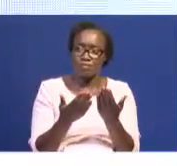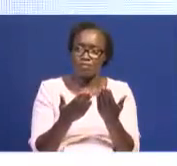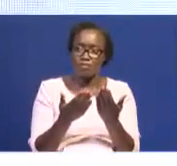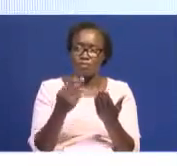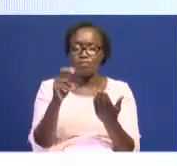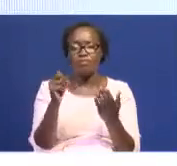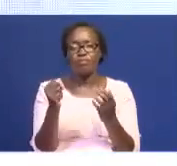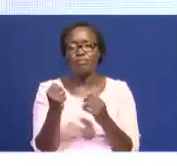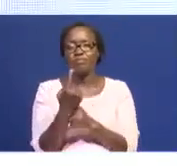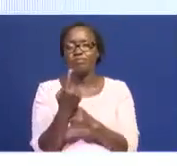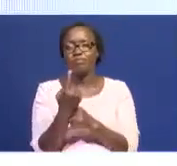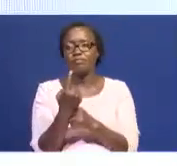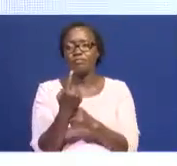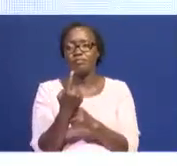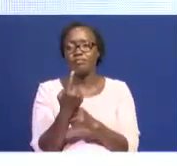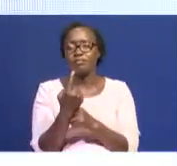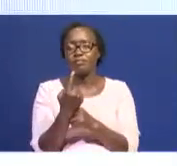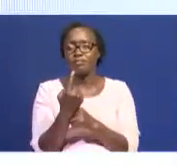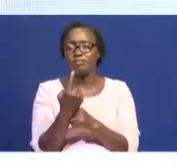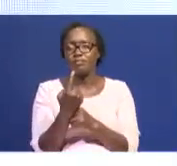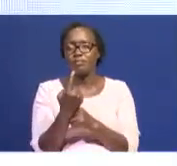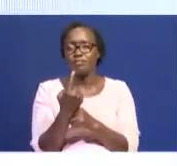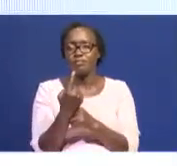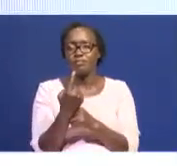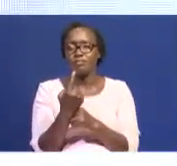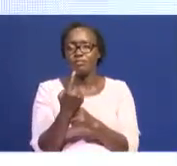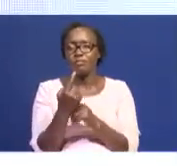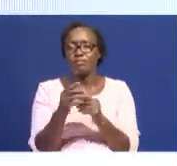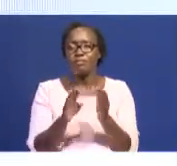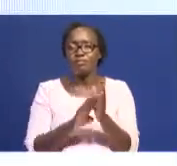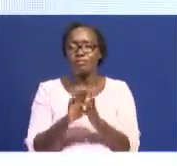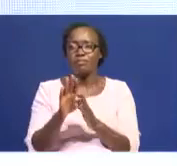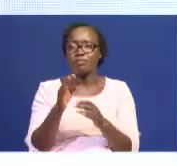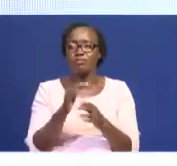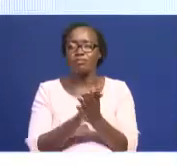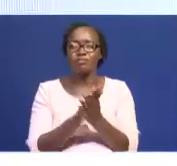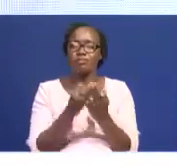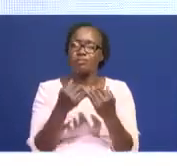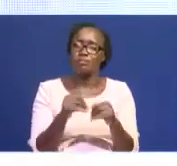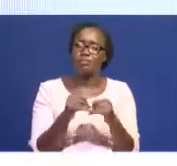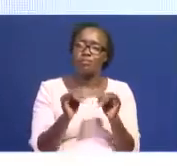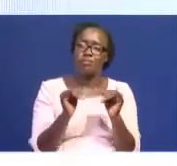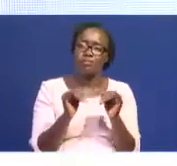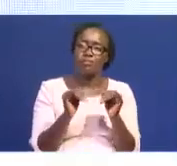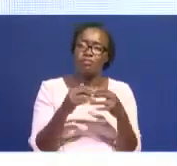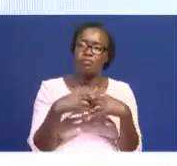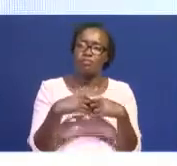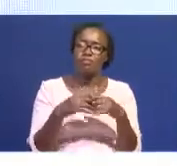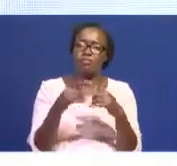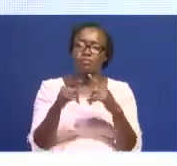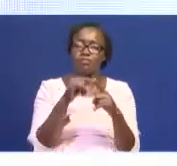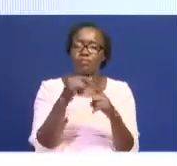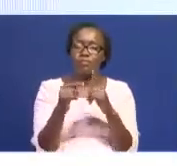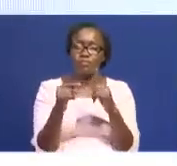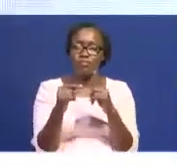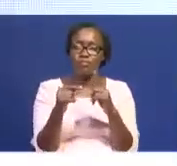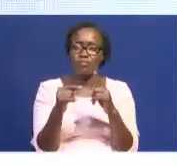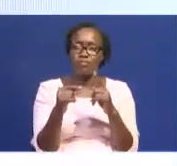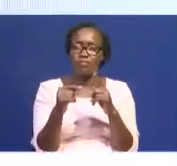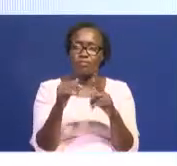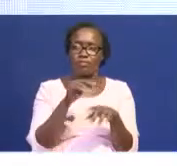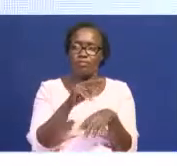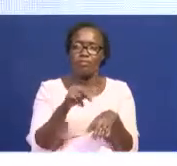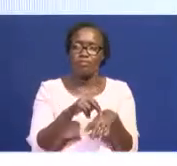of 2011 to 100% by developing and enforcing engineering standards in